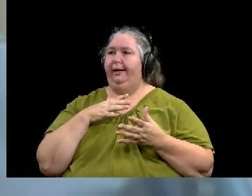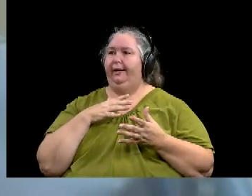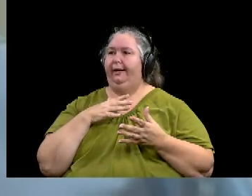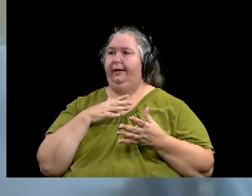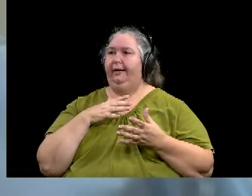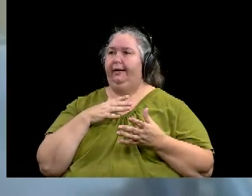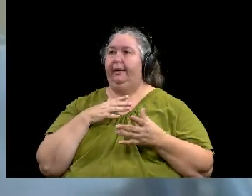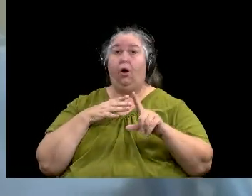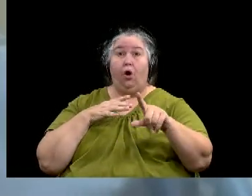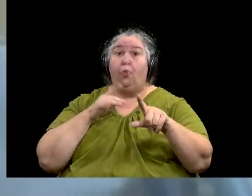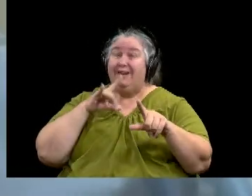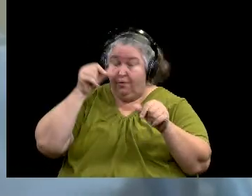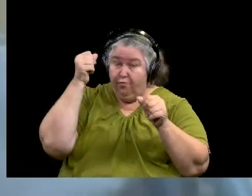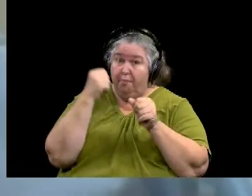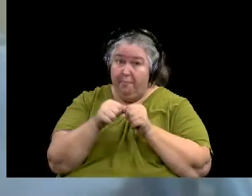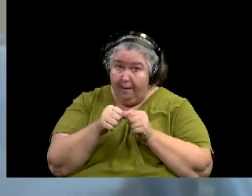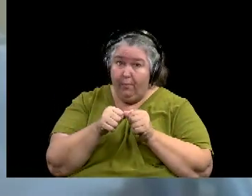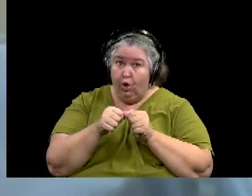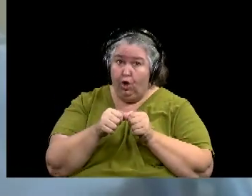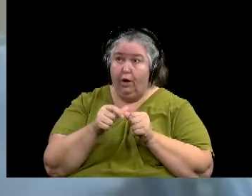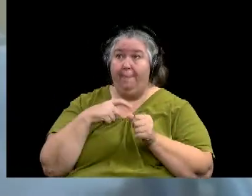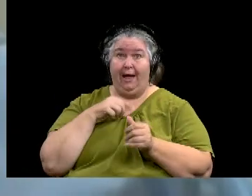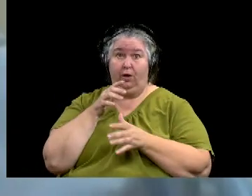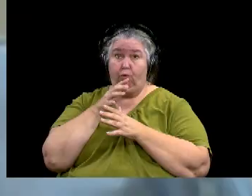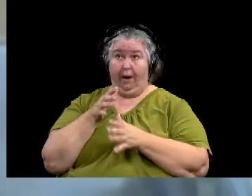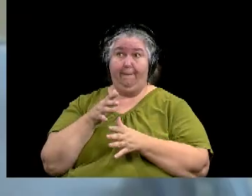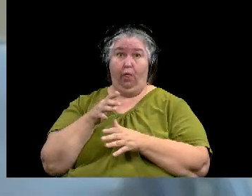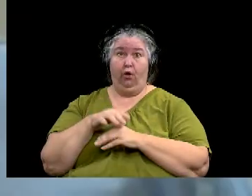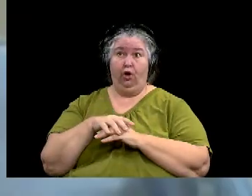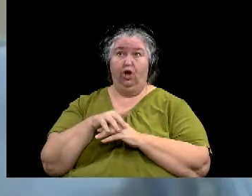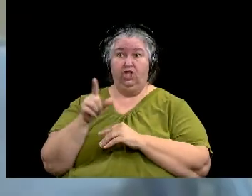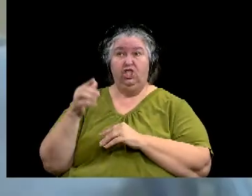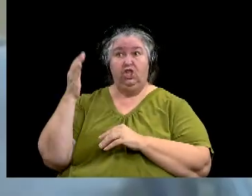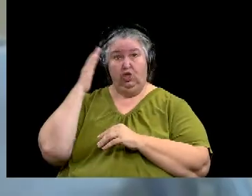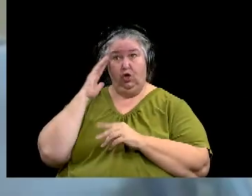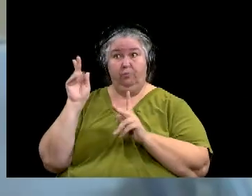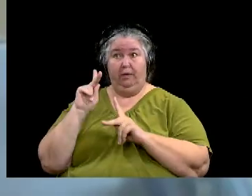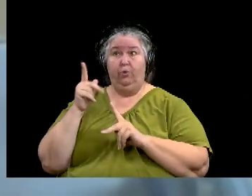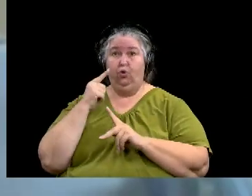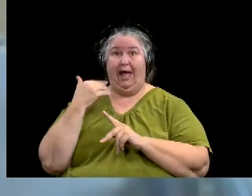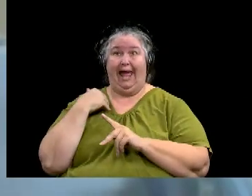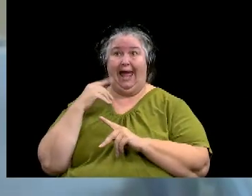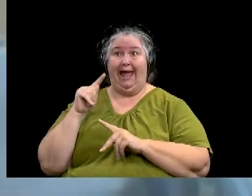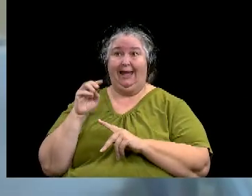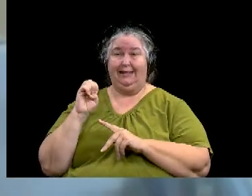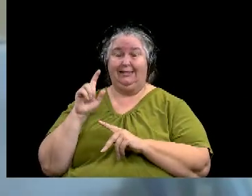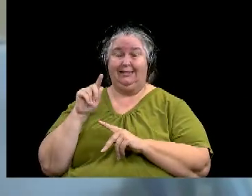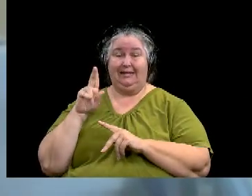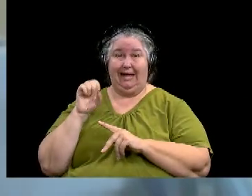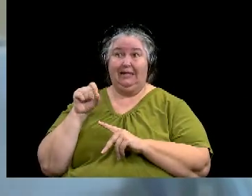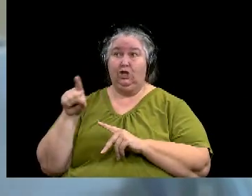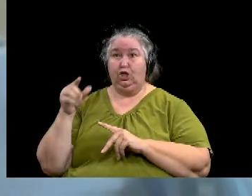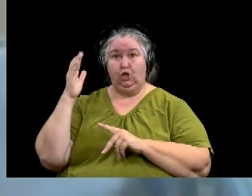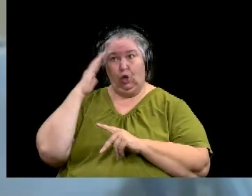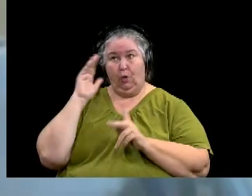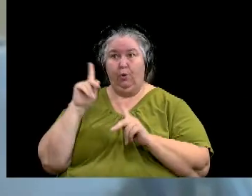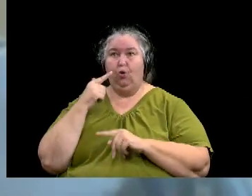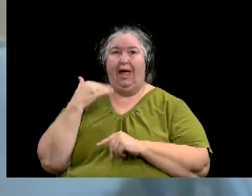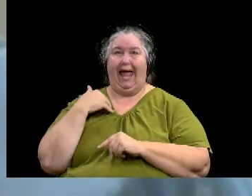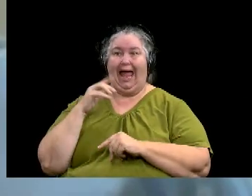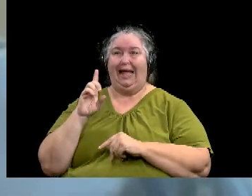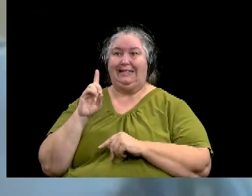would have known people who had tetanus. She would have known people that had diphtheria, whooping cough,